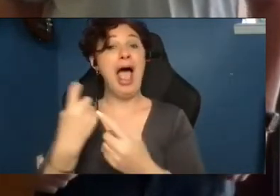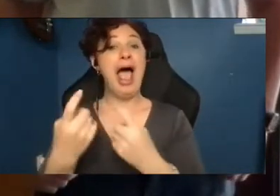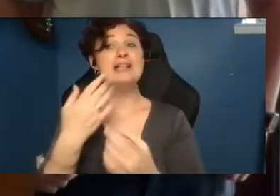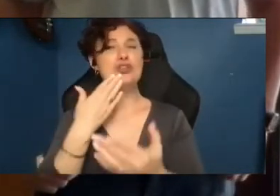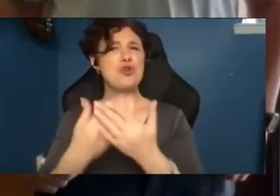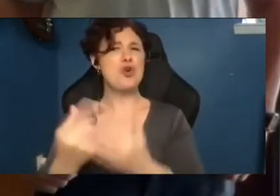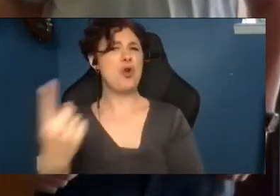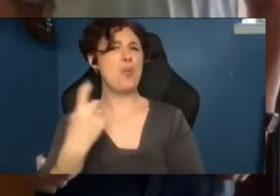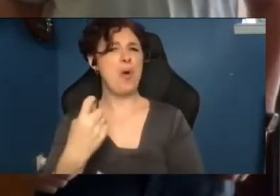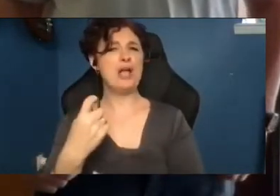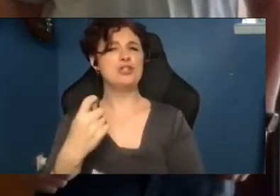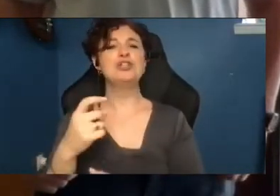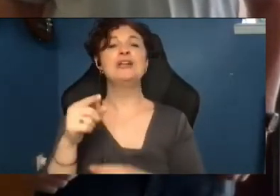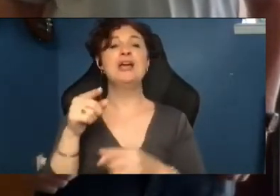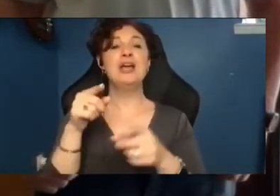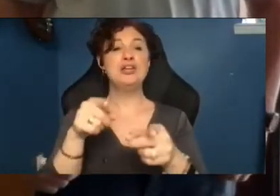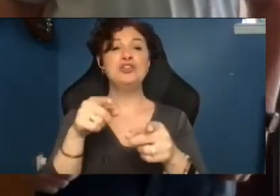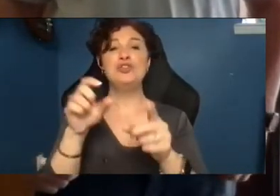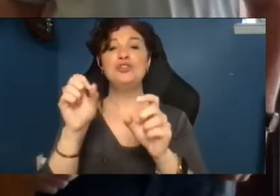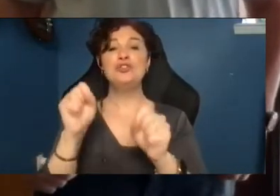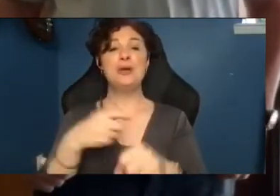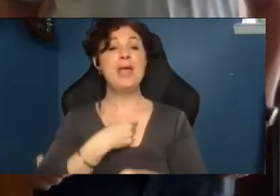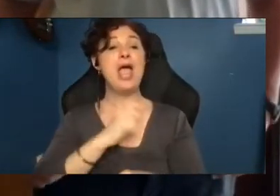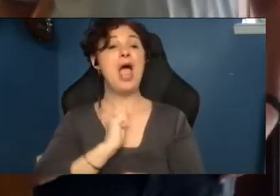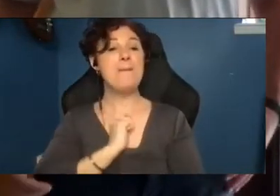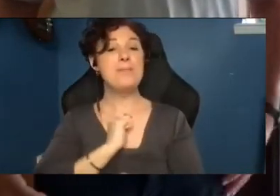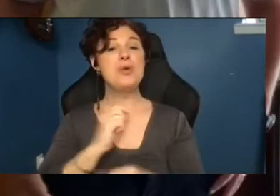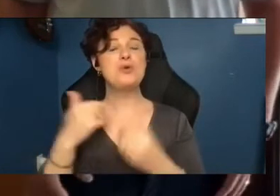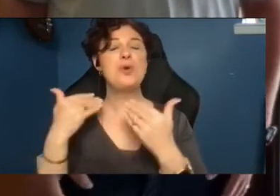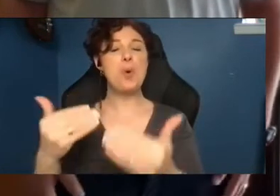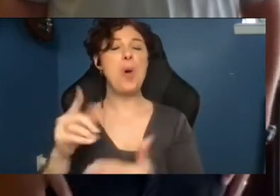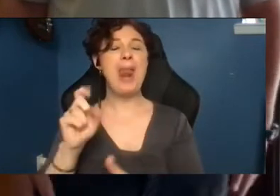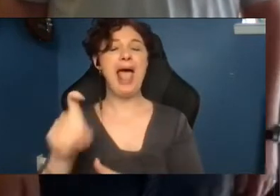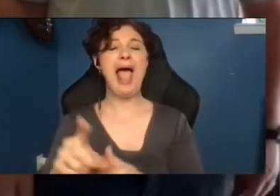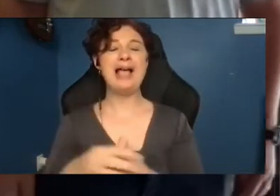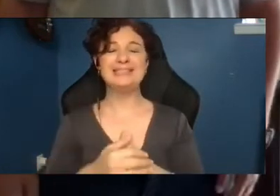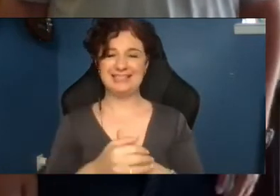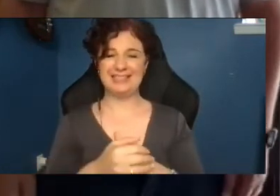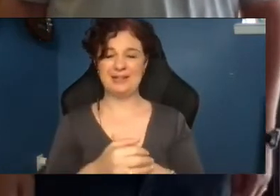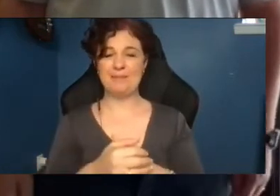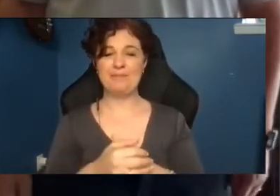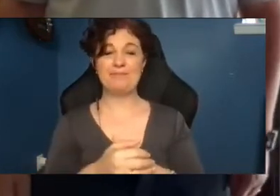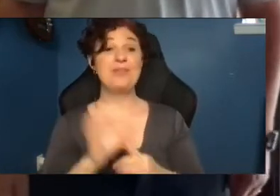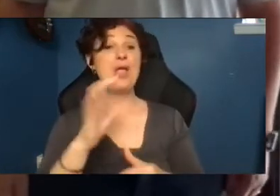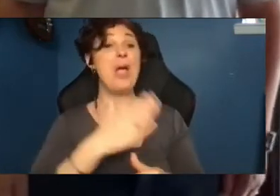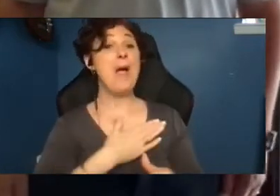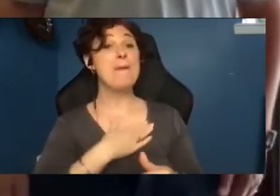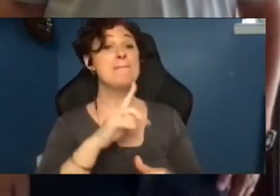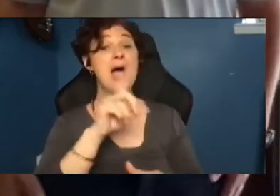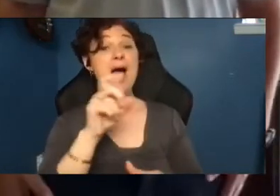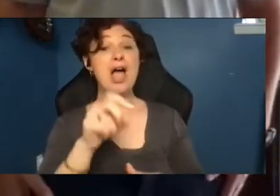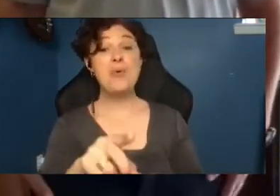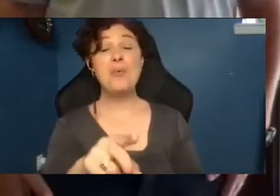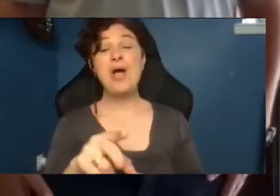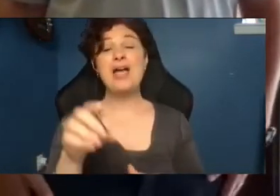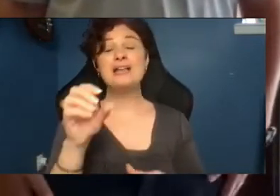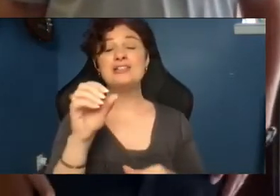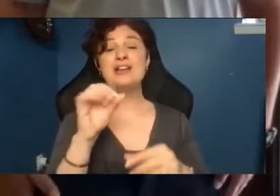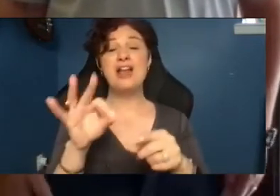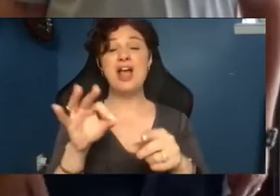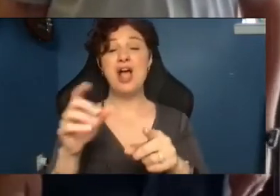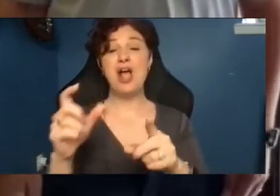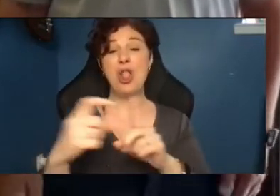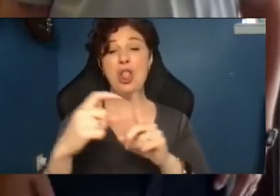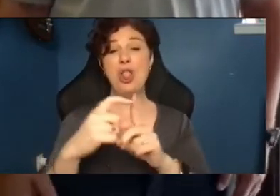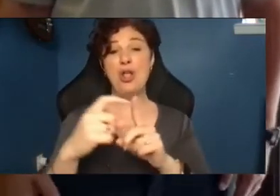good question. So Pablo, you should be able to unmute to ask. Go ahead. My question is there